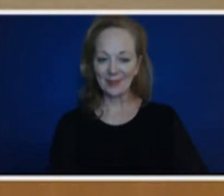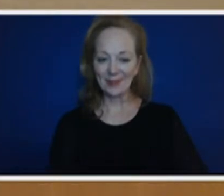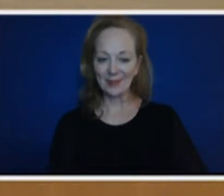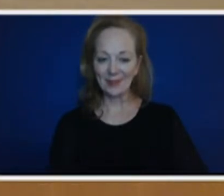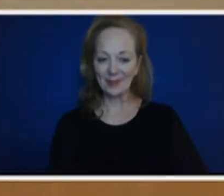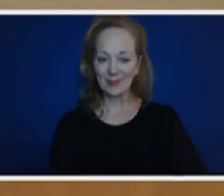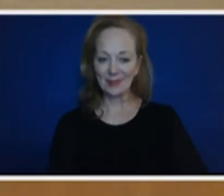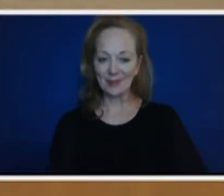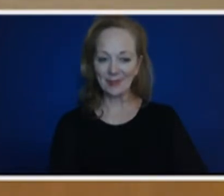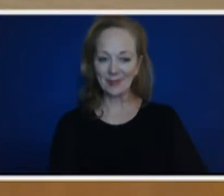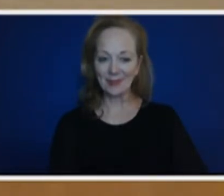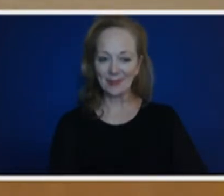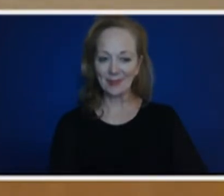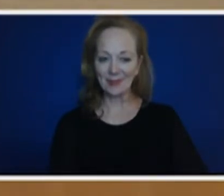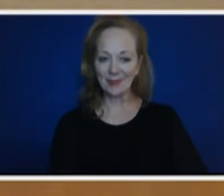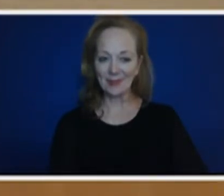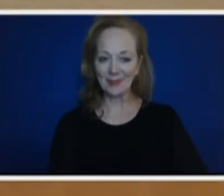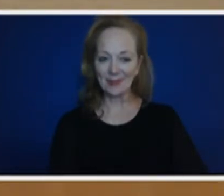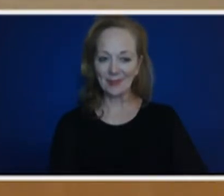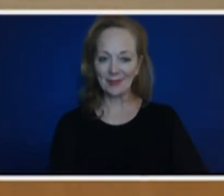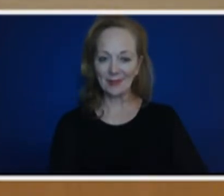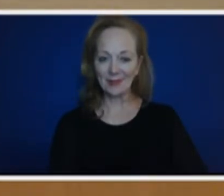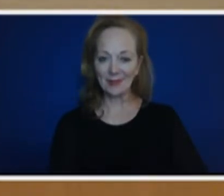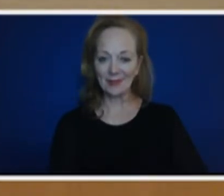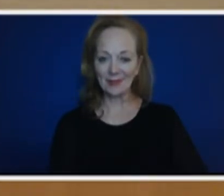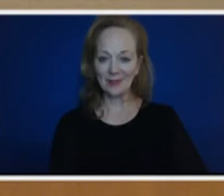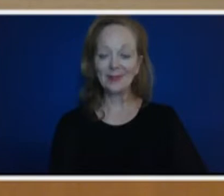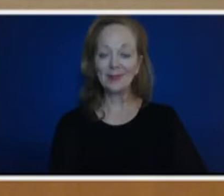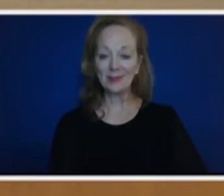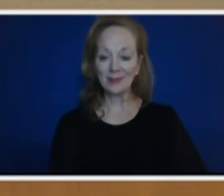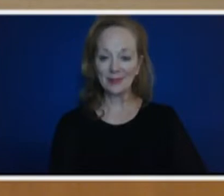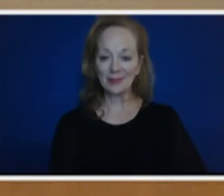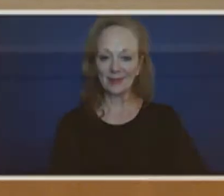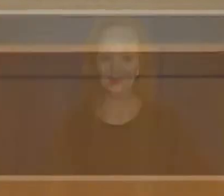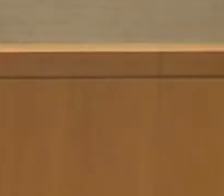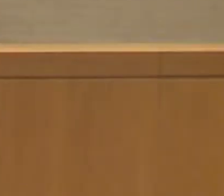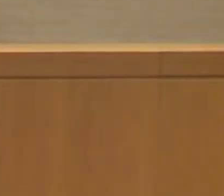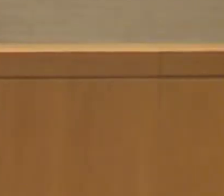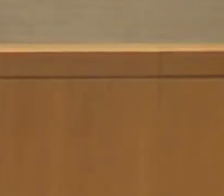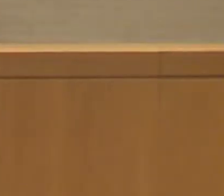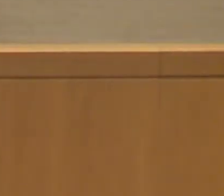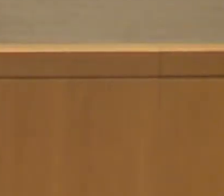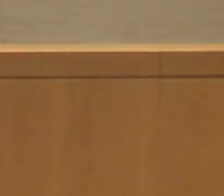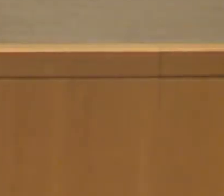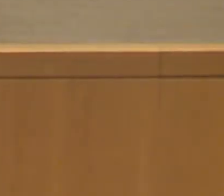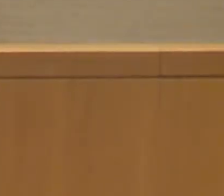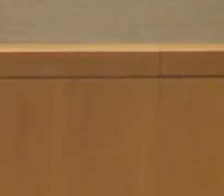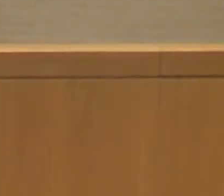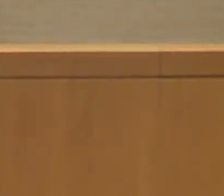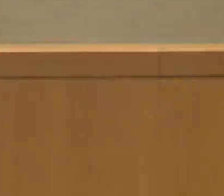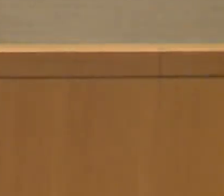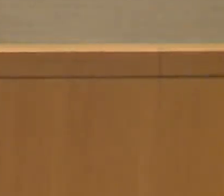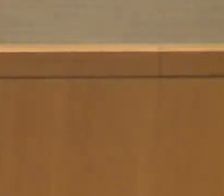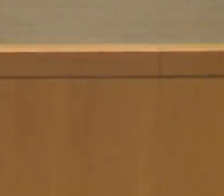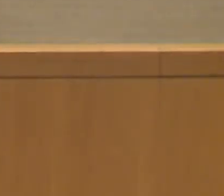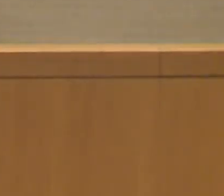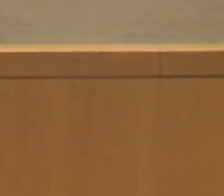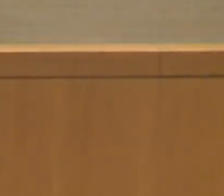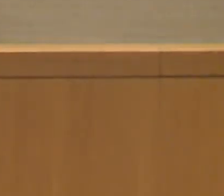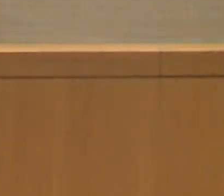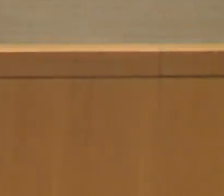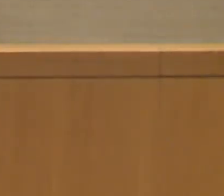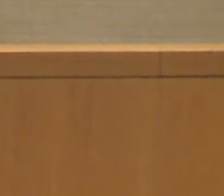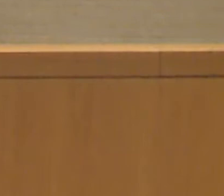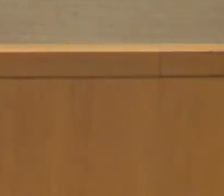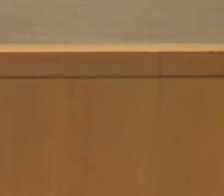a lot of interesting conversation as well on petitions, and it's a benefit to us because we get to see some of that, and it's a benefit to the petitioner and community because they can